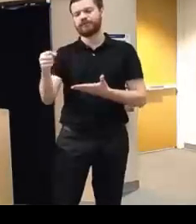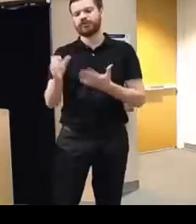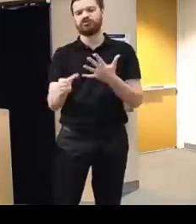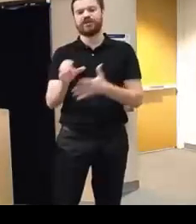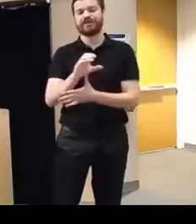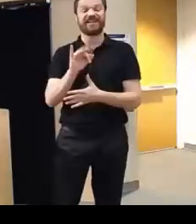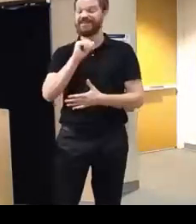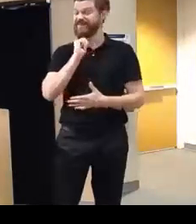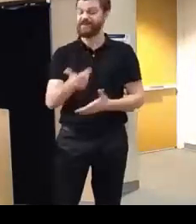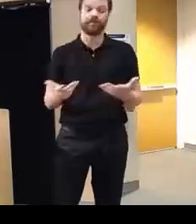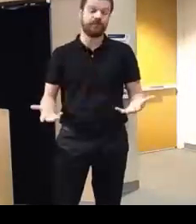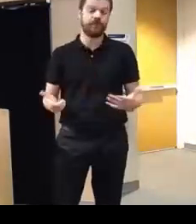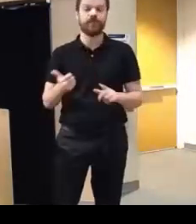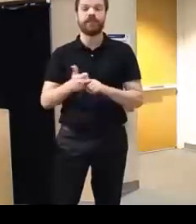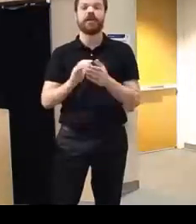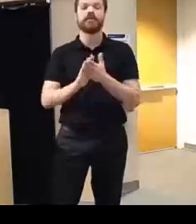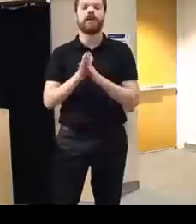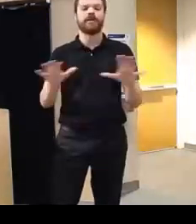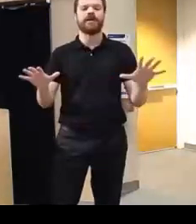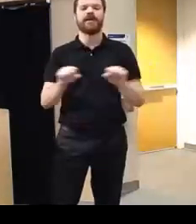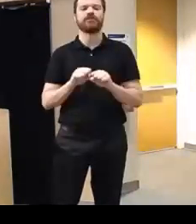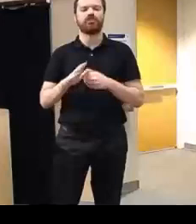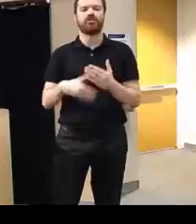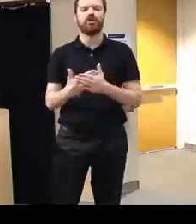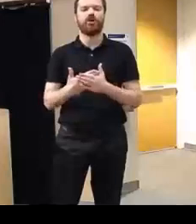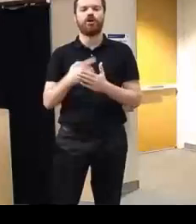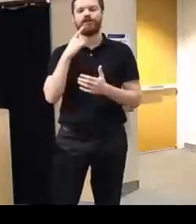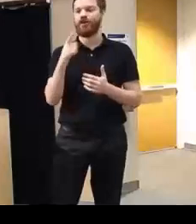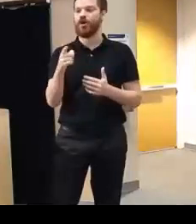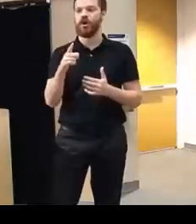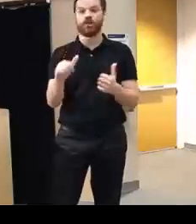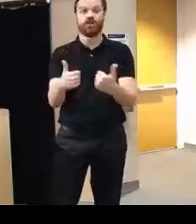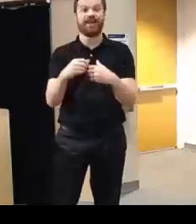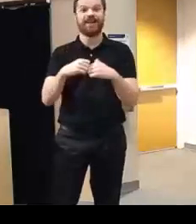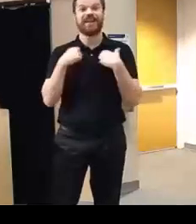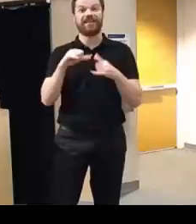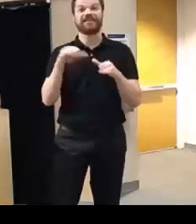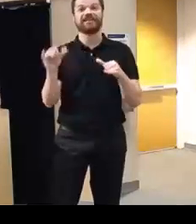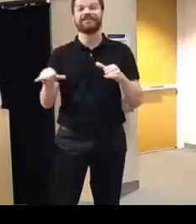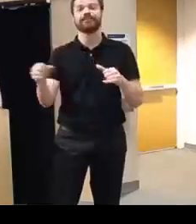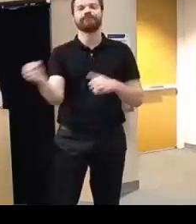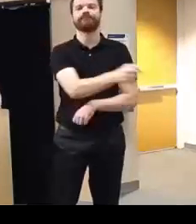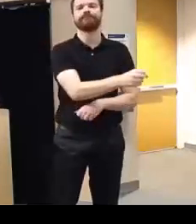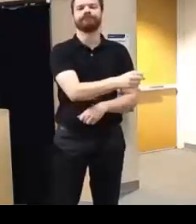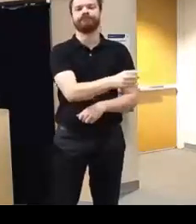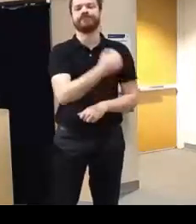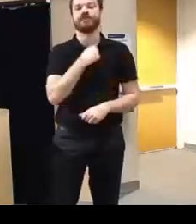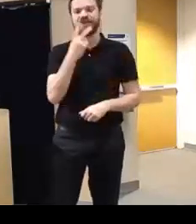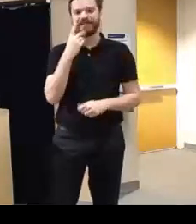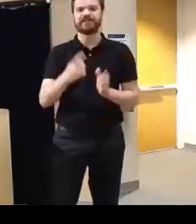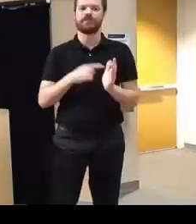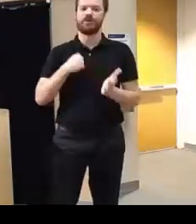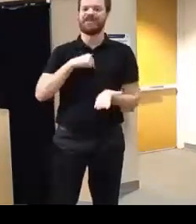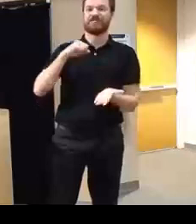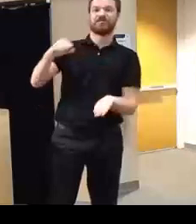Otherwise, unfortunately, it becomes a catch-all for anybody who is challenging in the health system. And we see that all the time, and we have to push back, and it